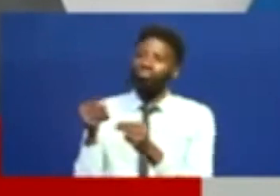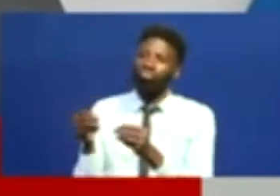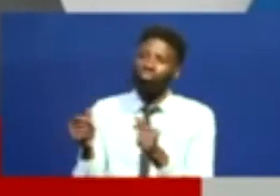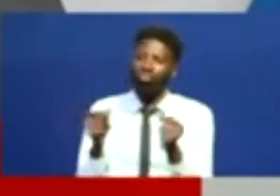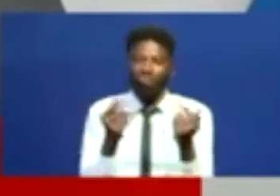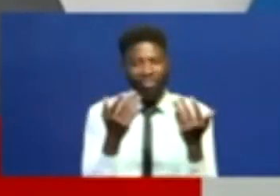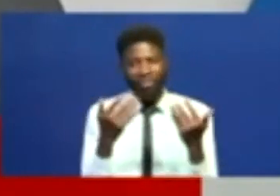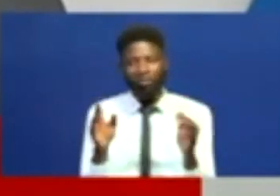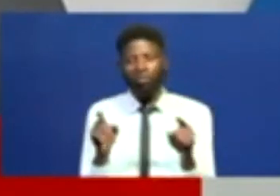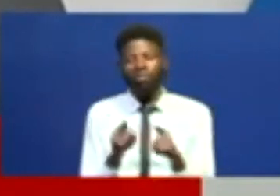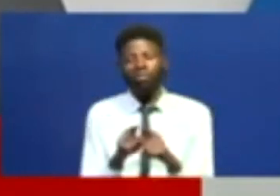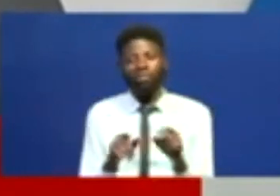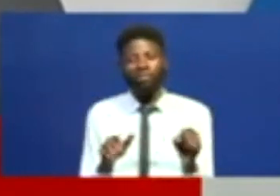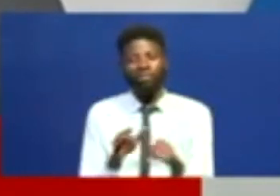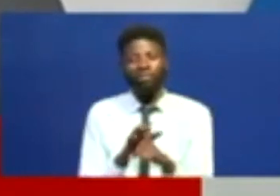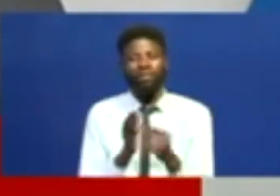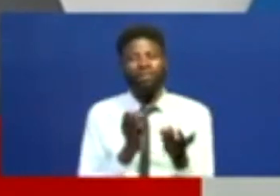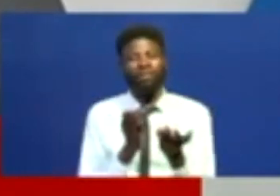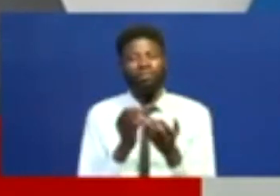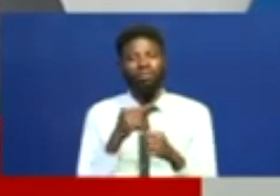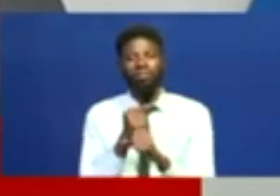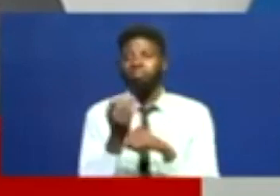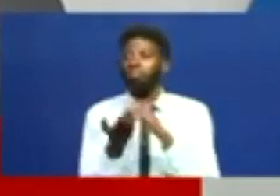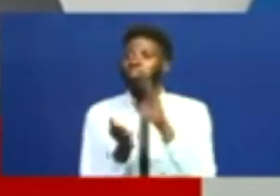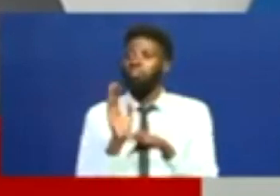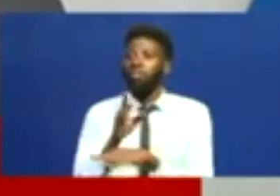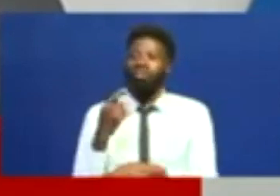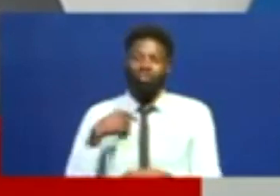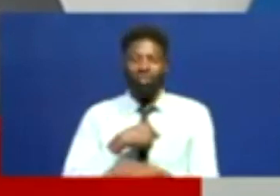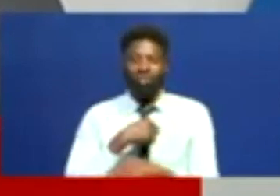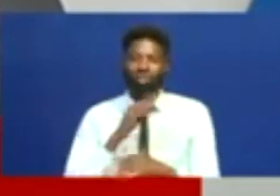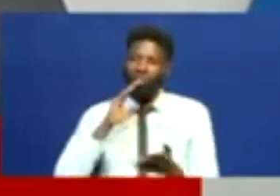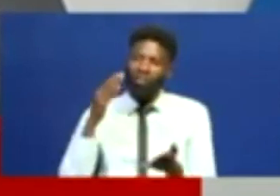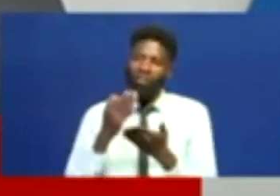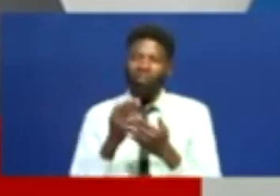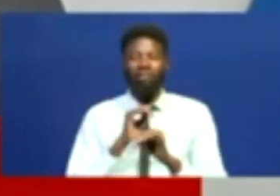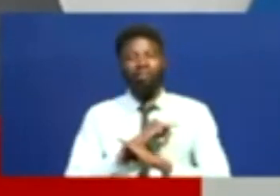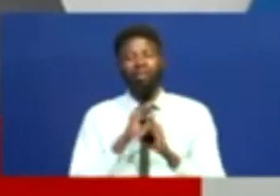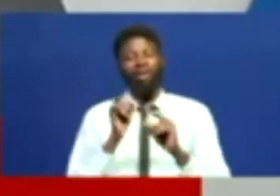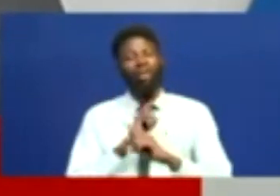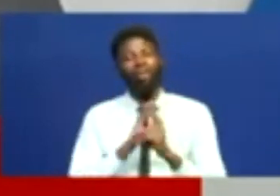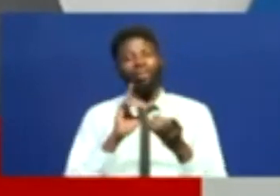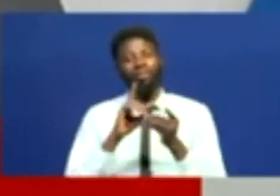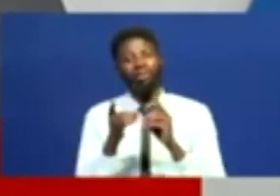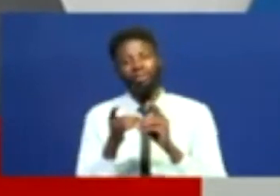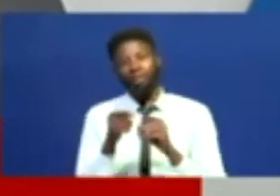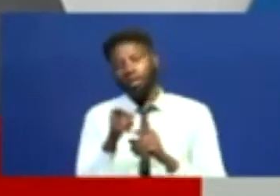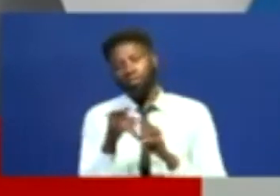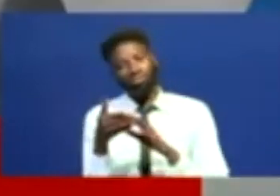and, you know, fully restore all services. And we can confirm at least that there was no data breach, so to